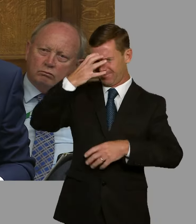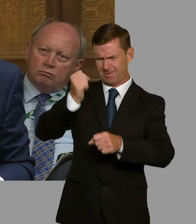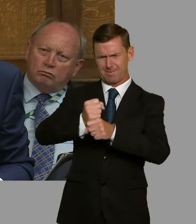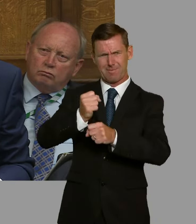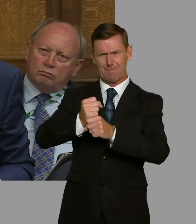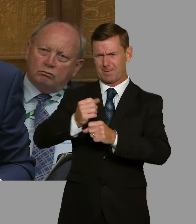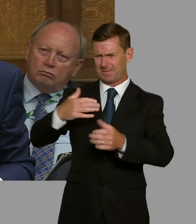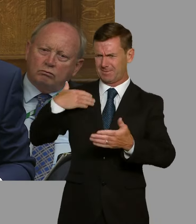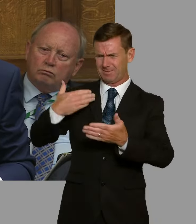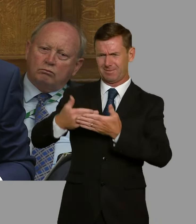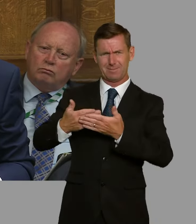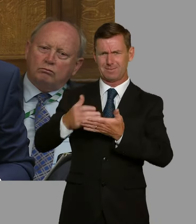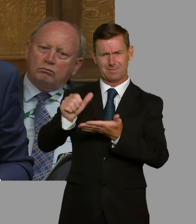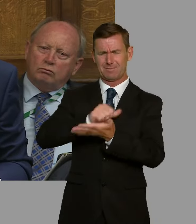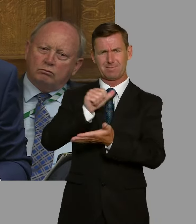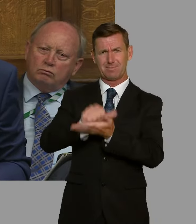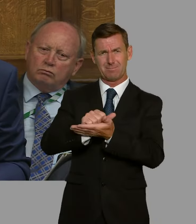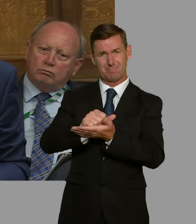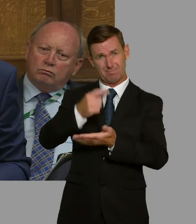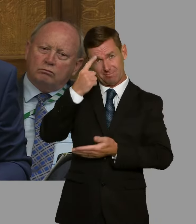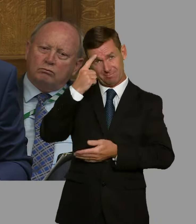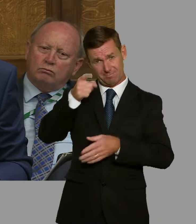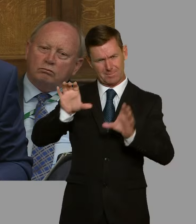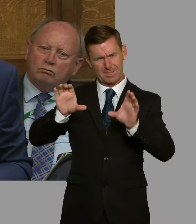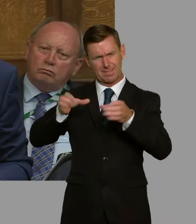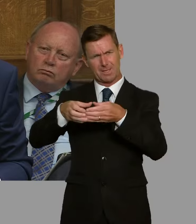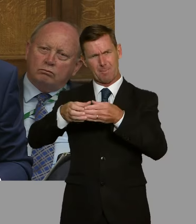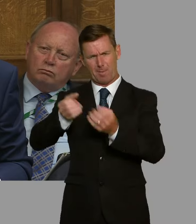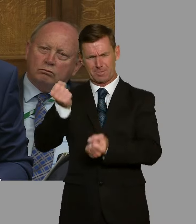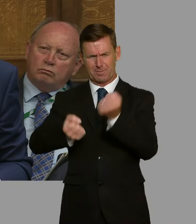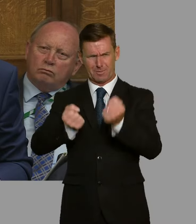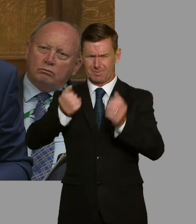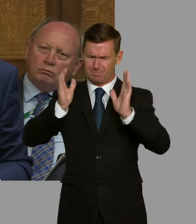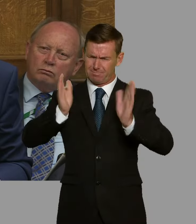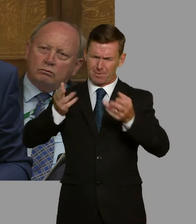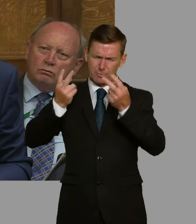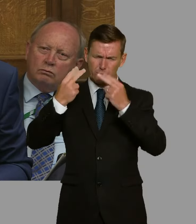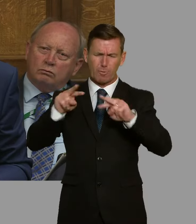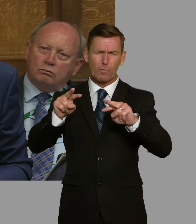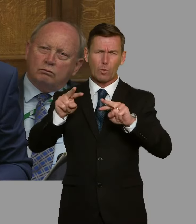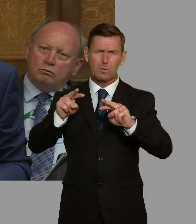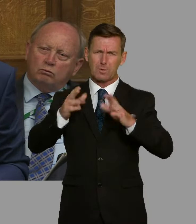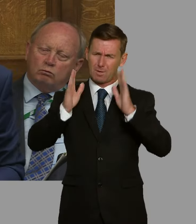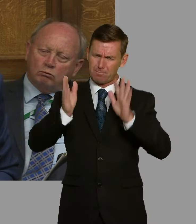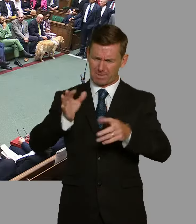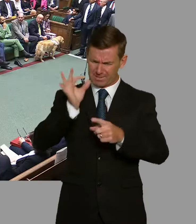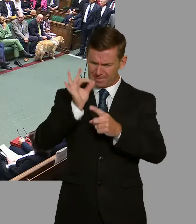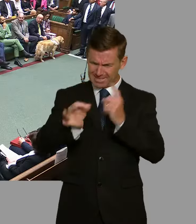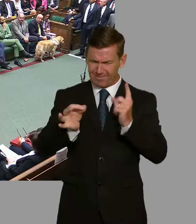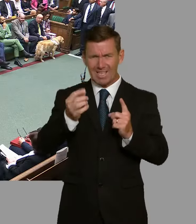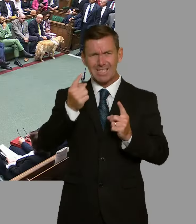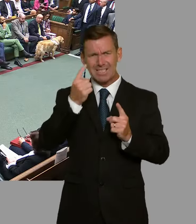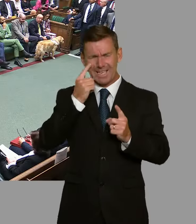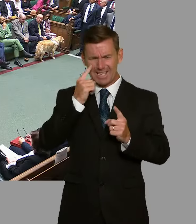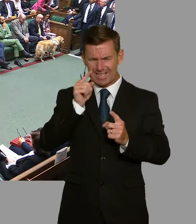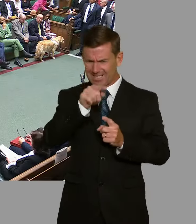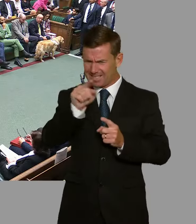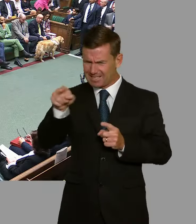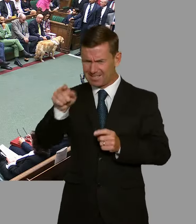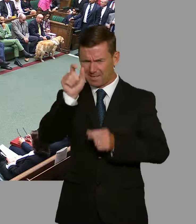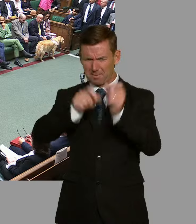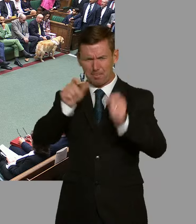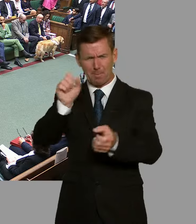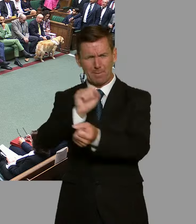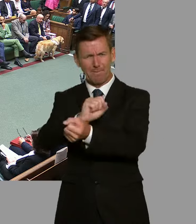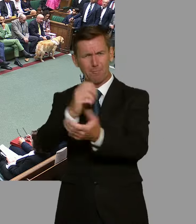to review this matter and pay personal attention to actually getting this travesty of justice resolved? Prime Minister. Well,